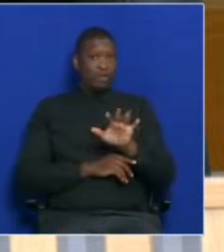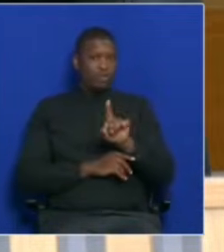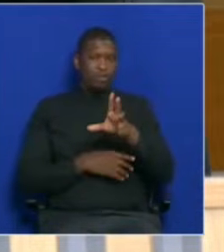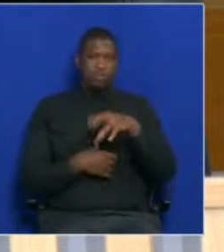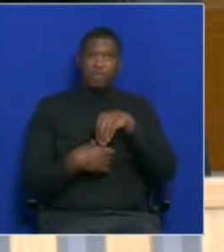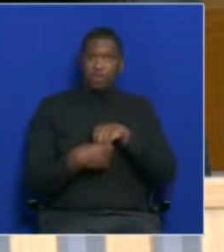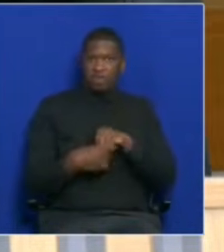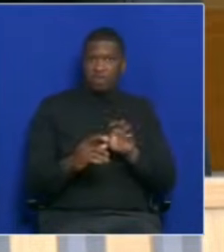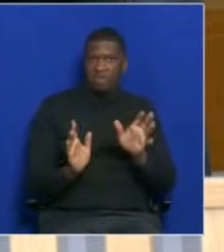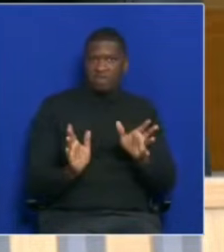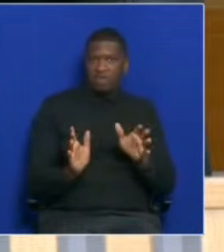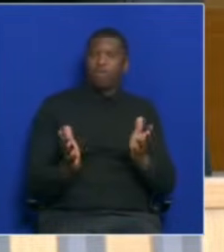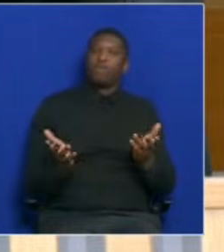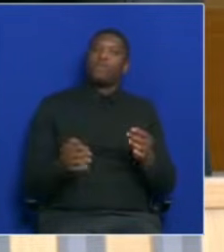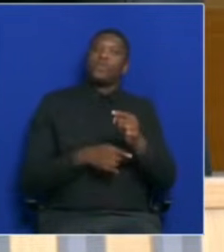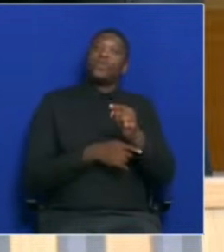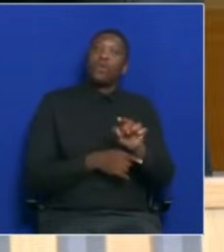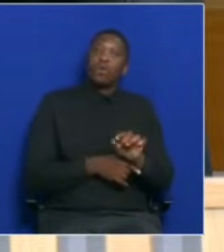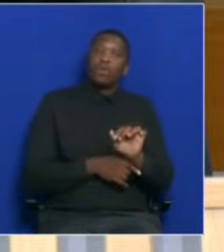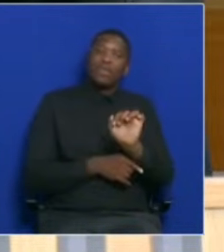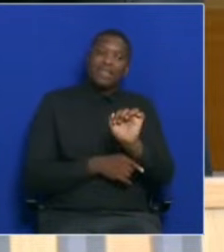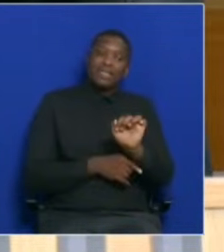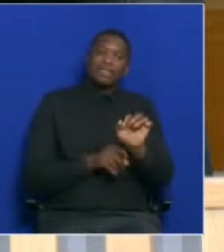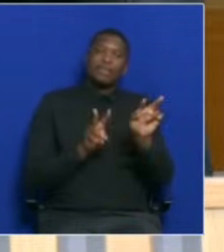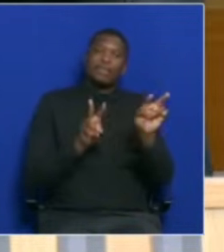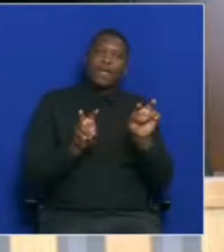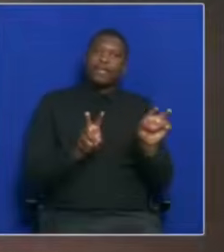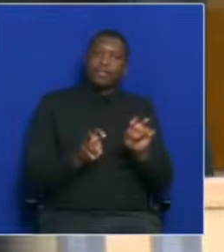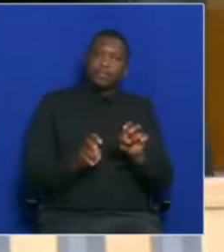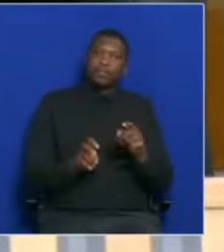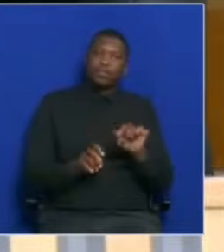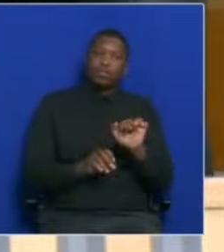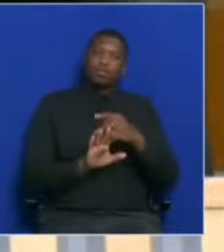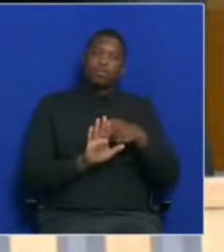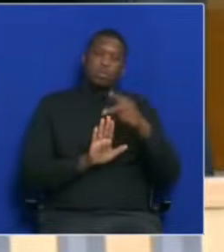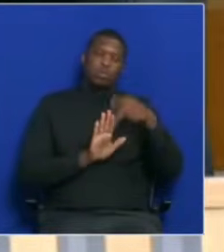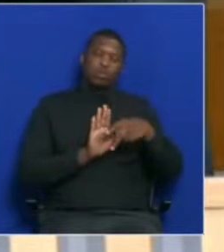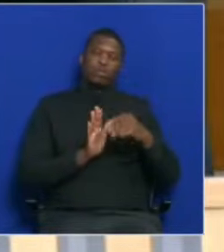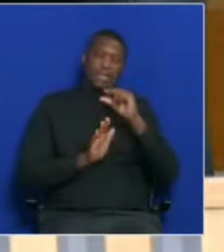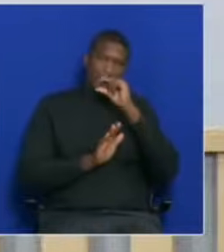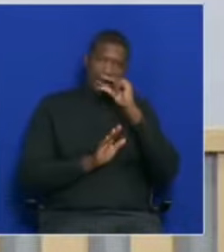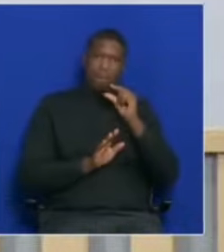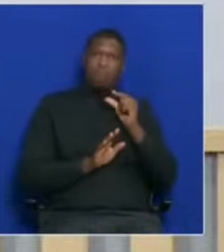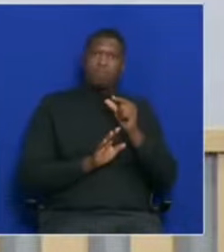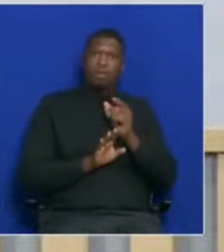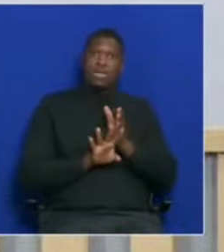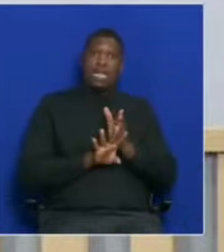in these matters, in this project that is called diversion.